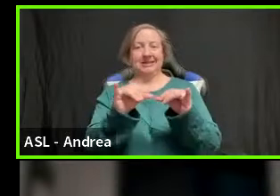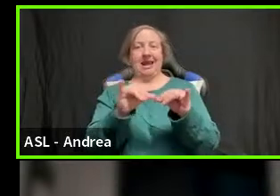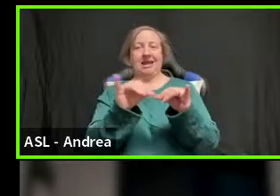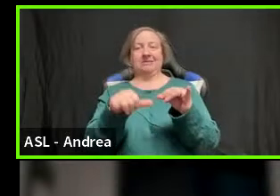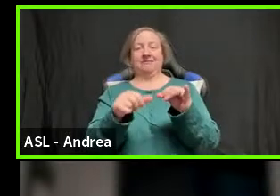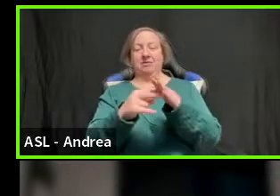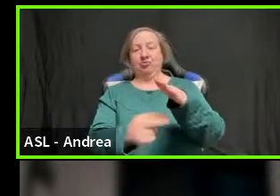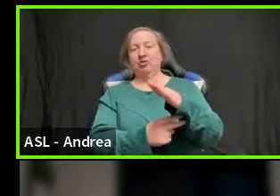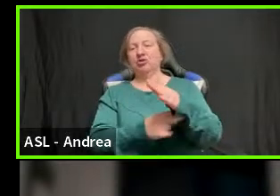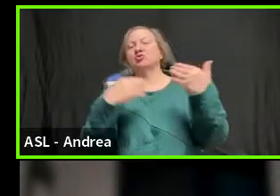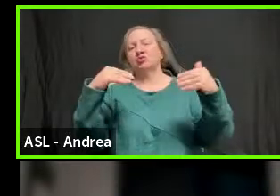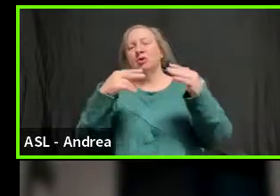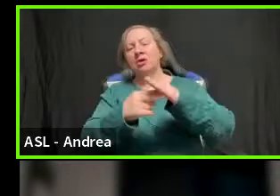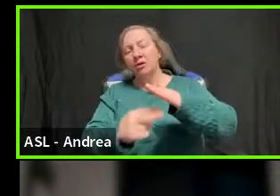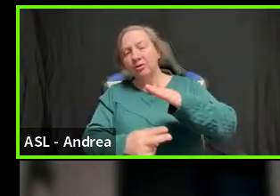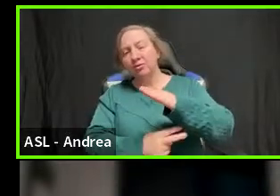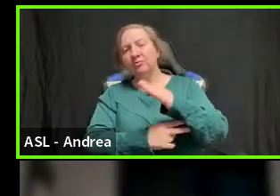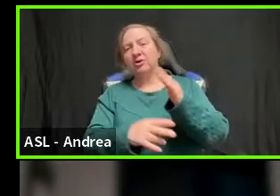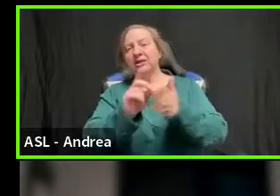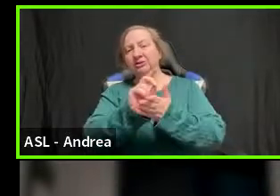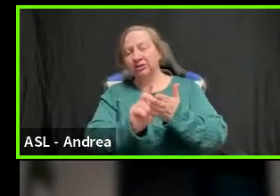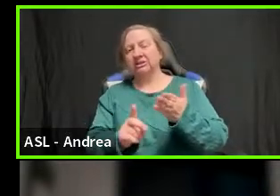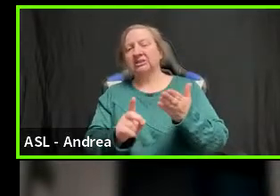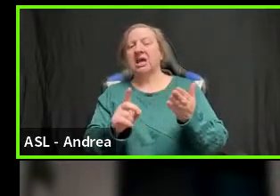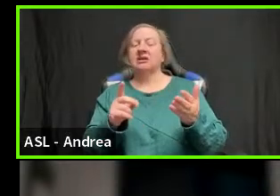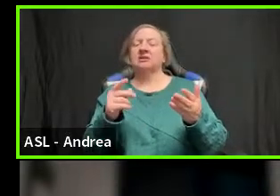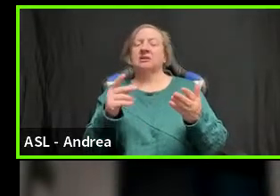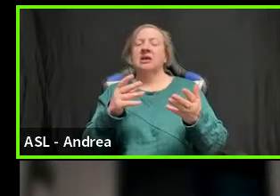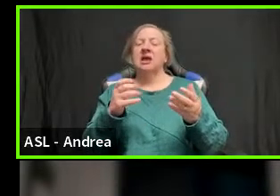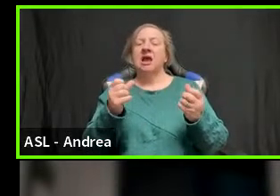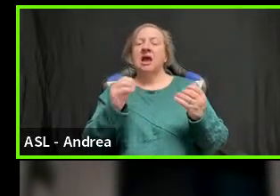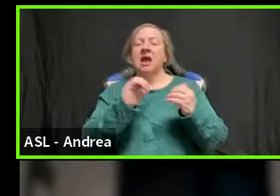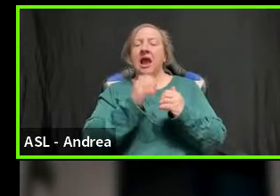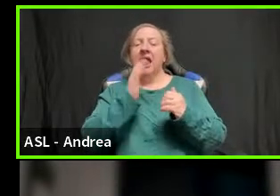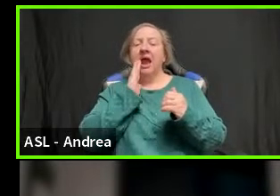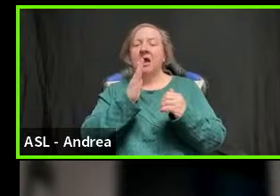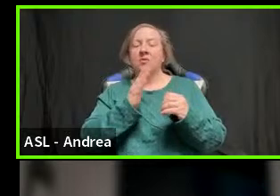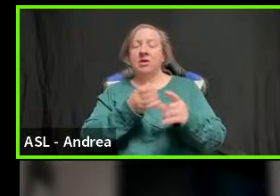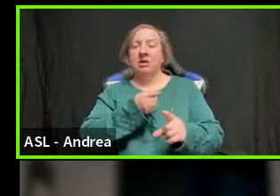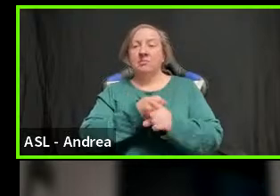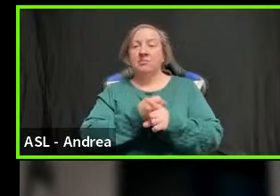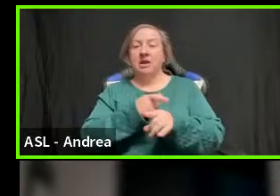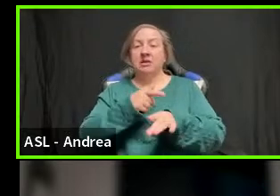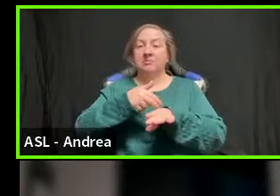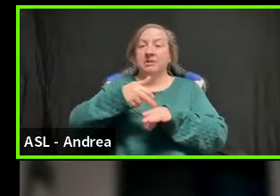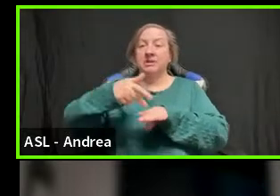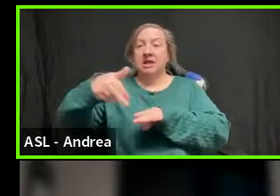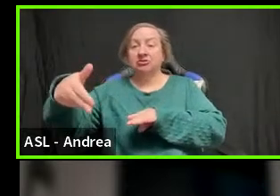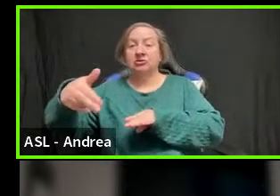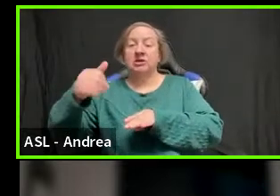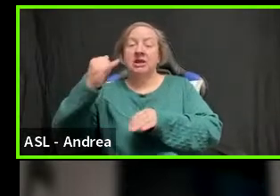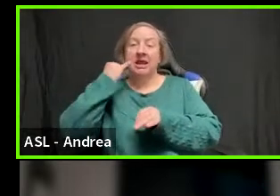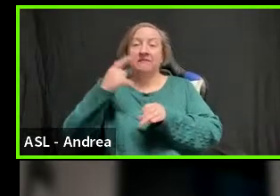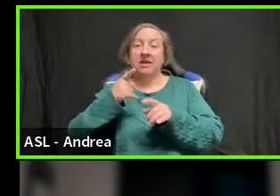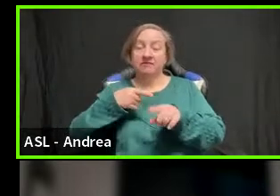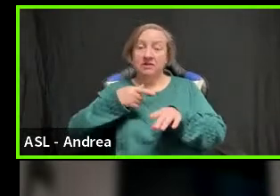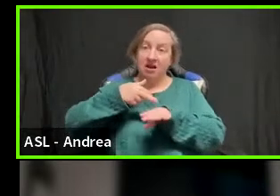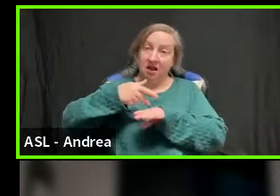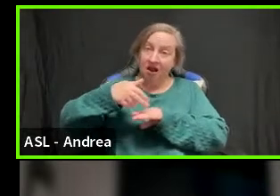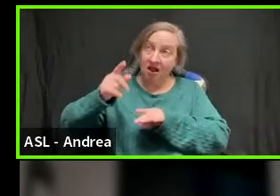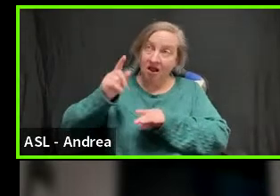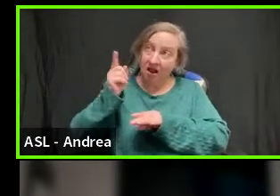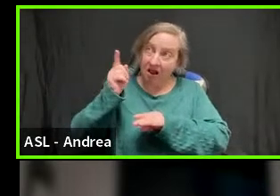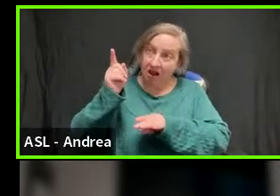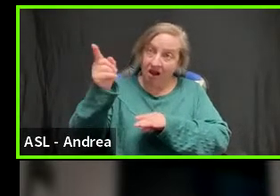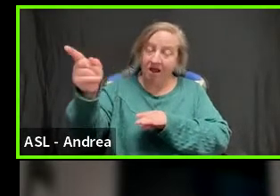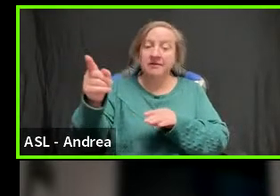like the bridge and the different designs, and the impact on the pedestrian experience when they're having to navigate those large distances.